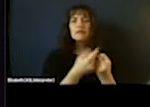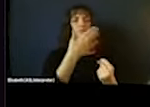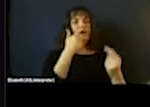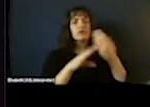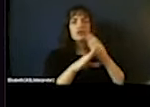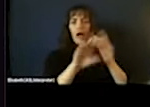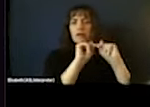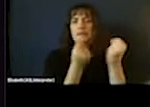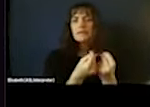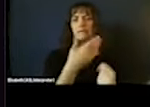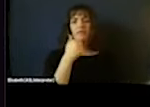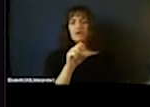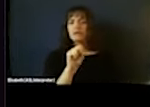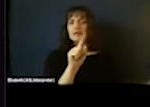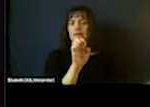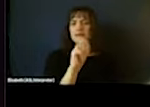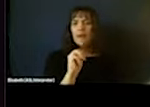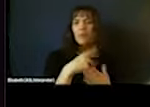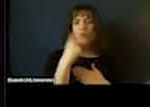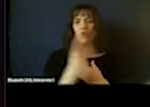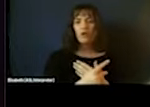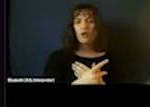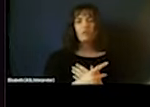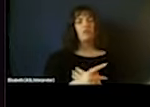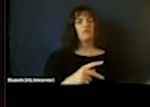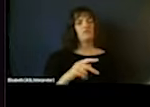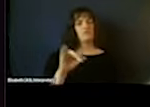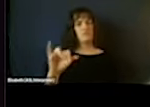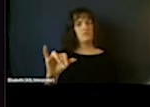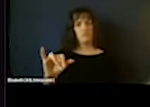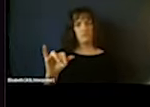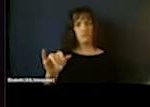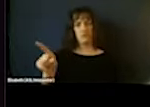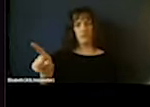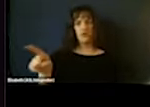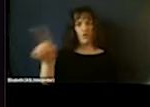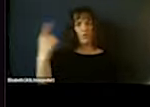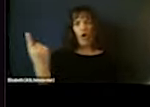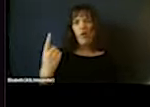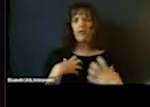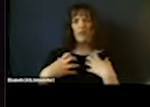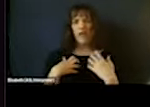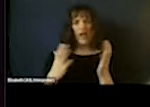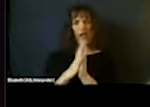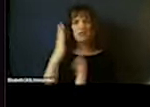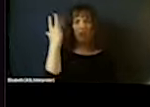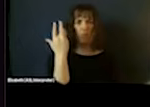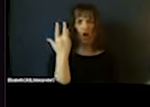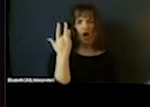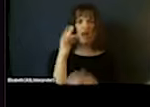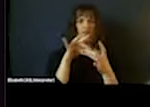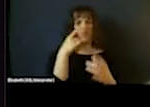keep asking about why when you have some negative thing. But in the same time, we should think about why